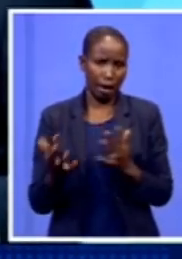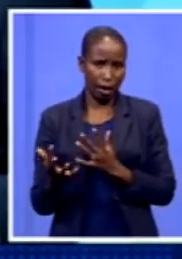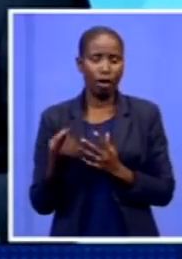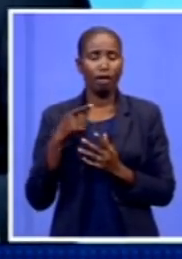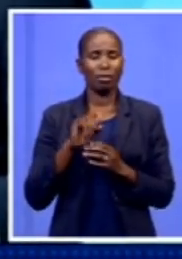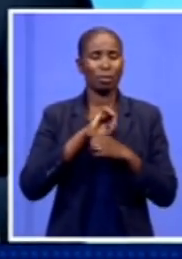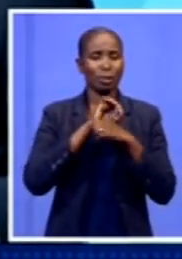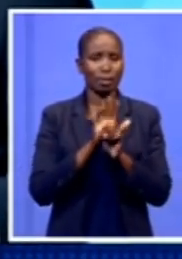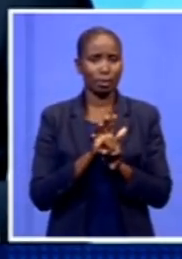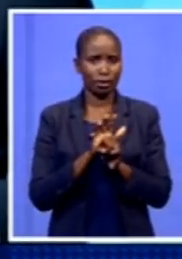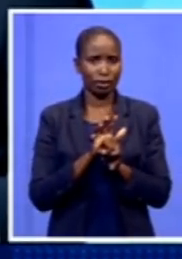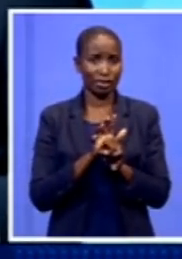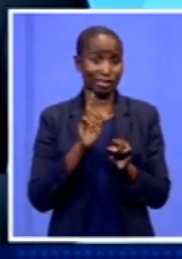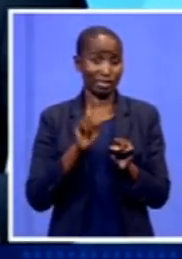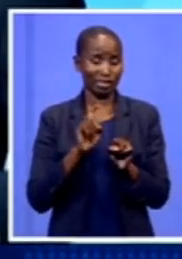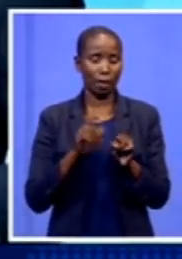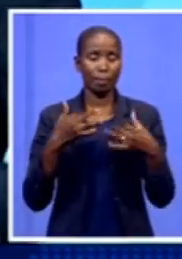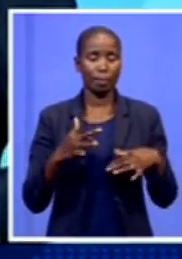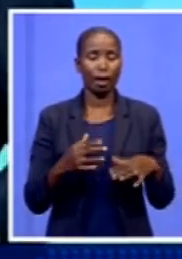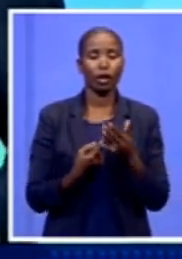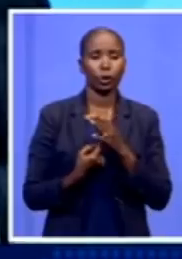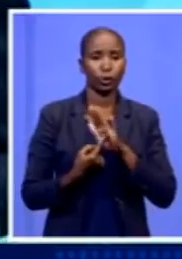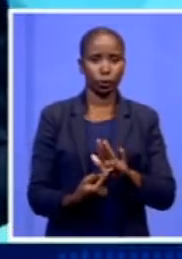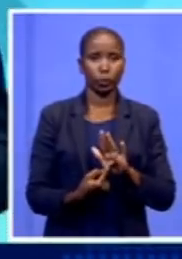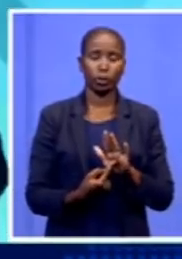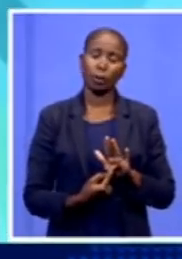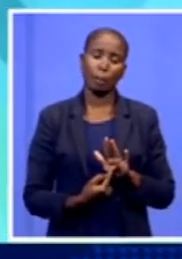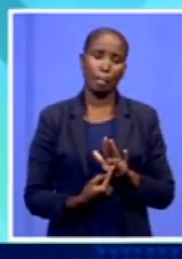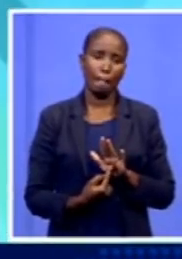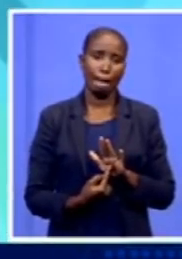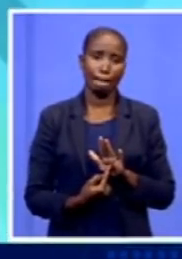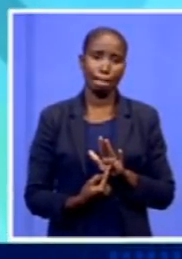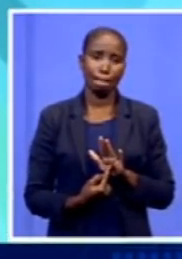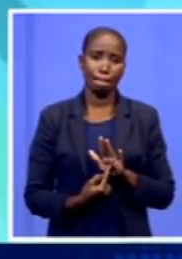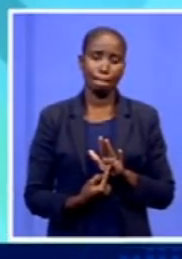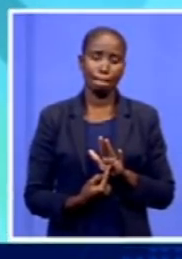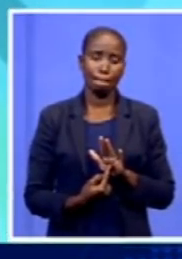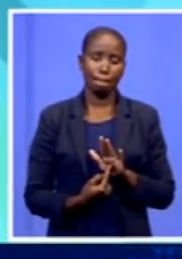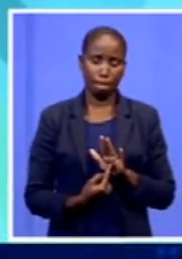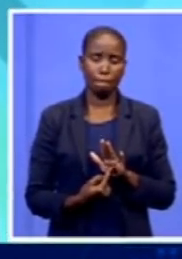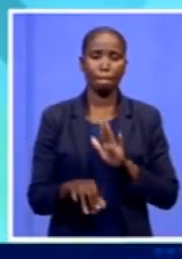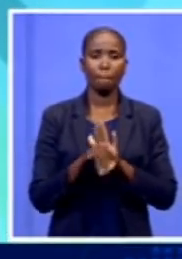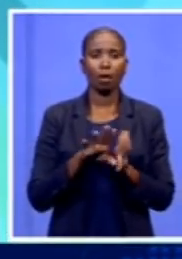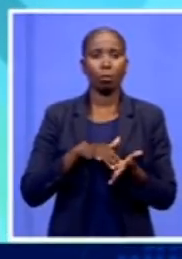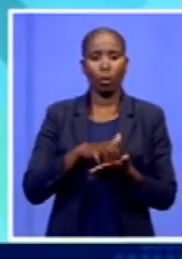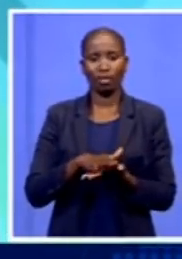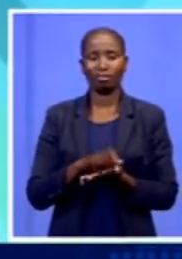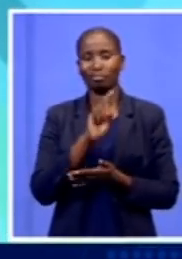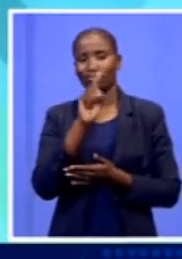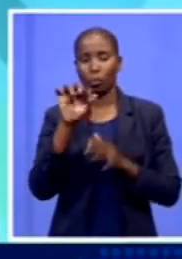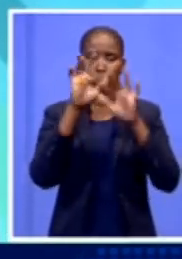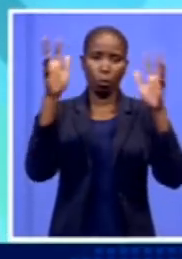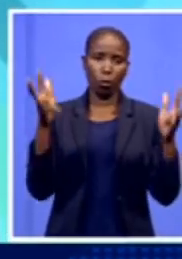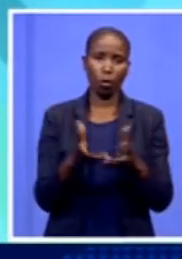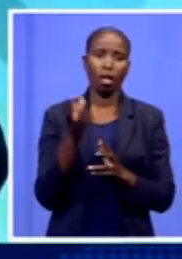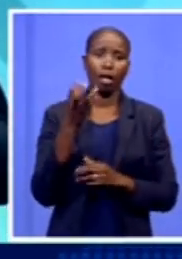showed the injustice and weaknesses in the world, but the crisis also meant a